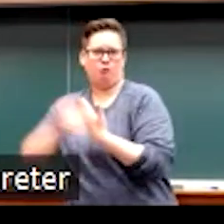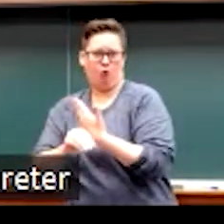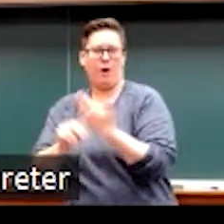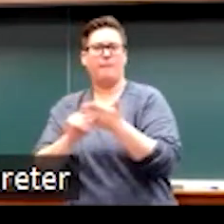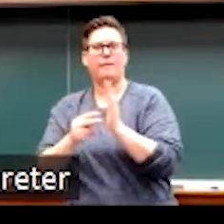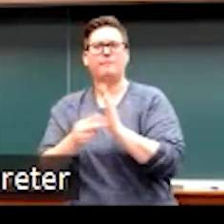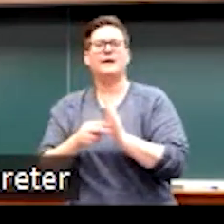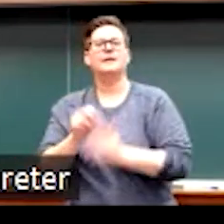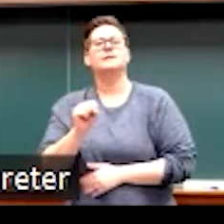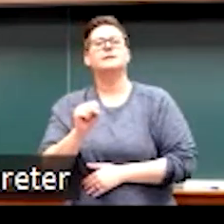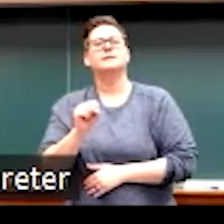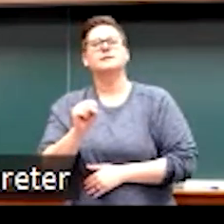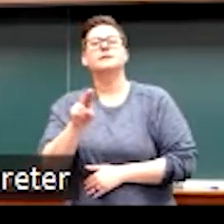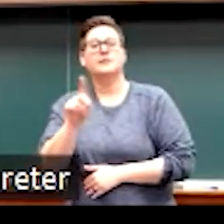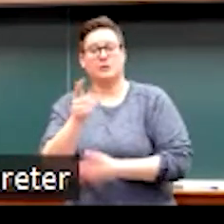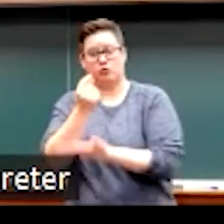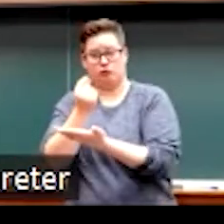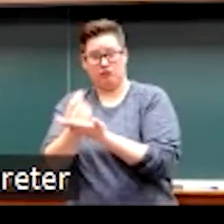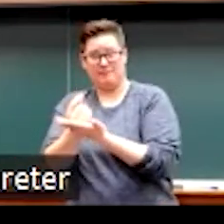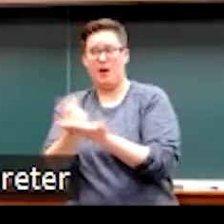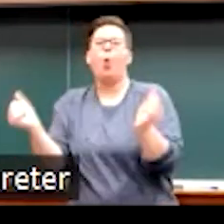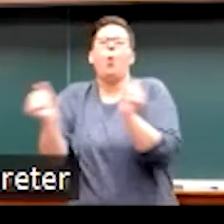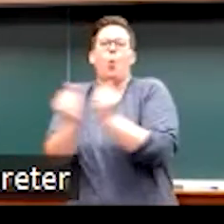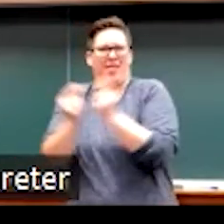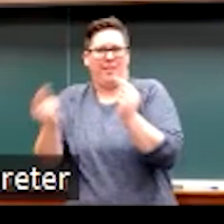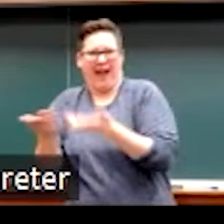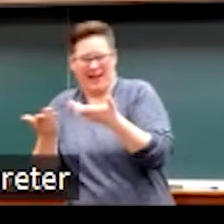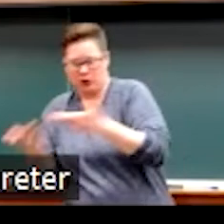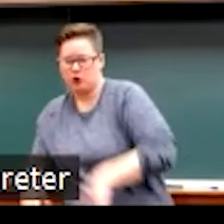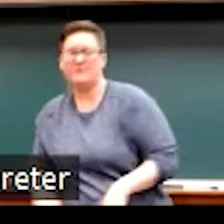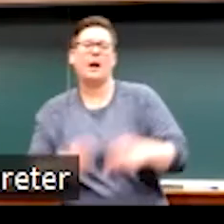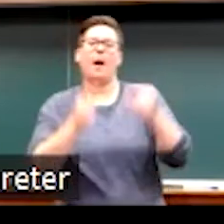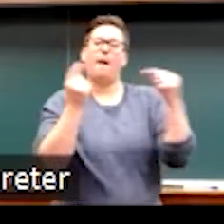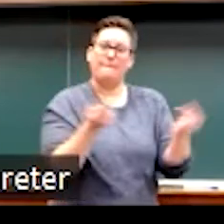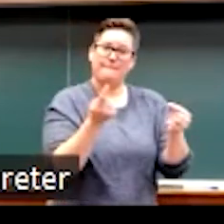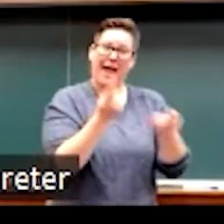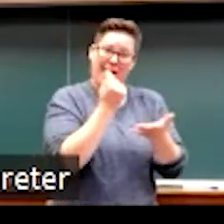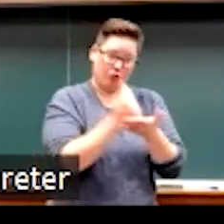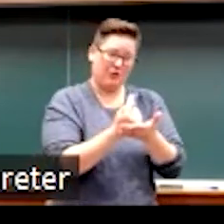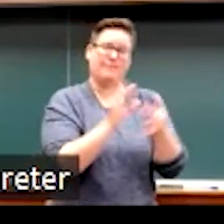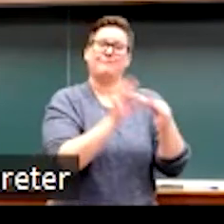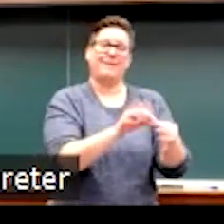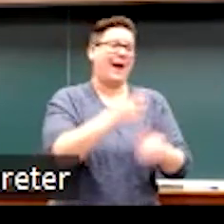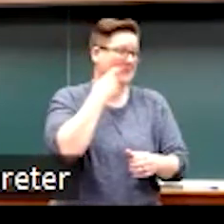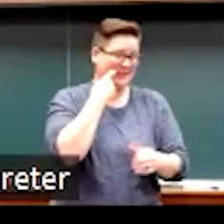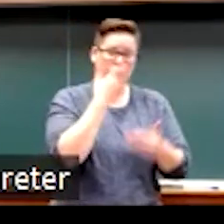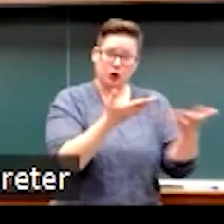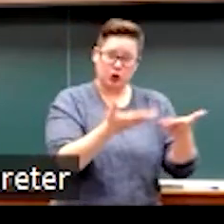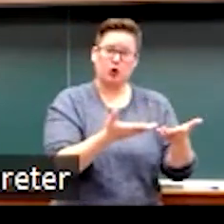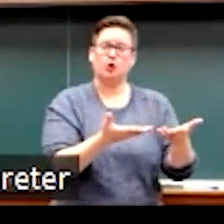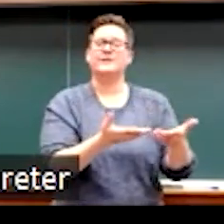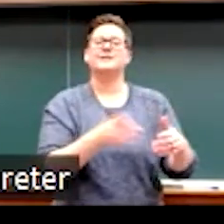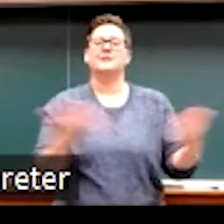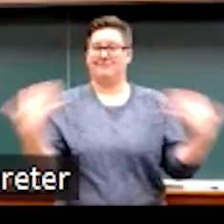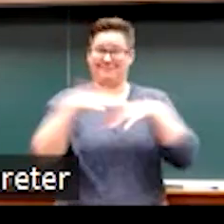bringing substance-related interventions into the pain services, bringing pain-related interventions into the addiction services, but more importantly,